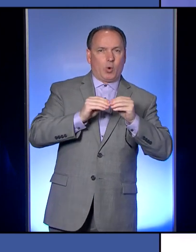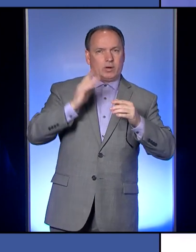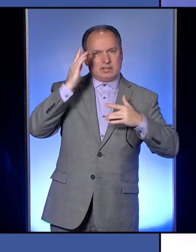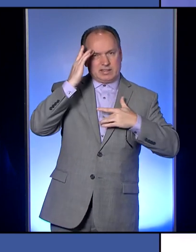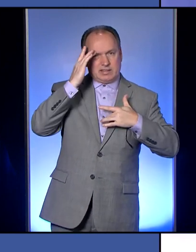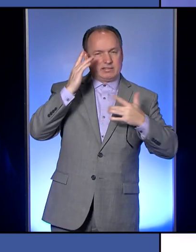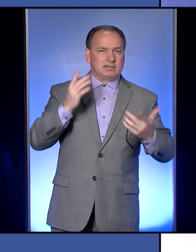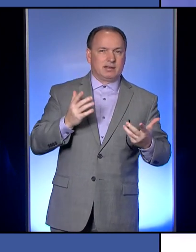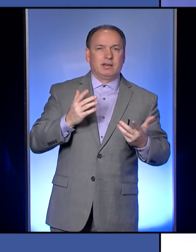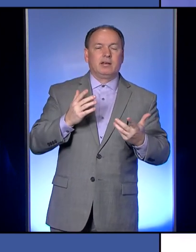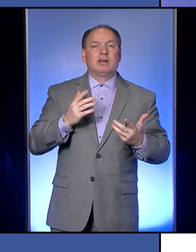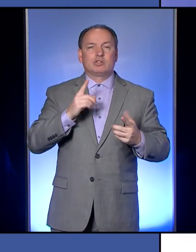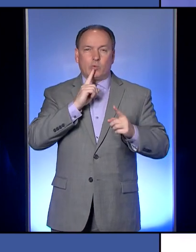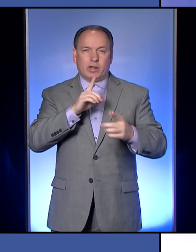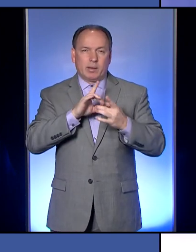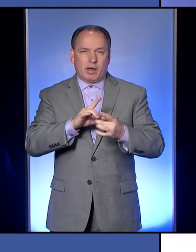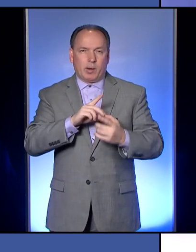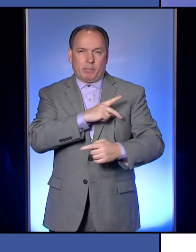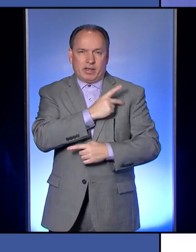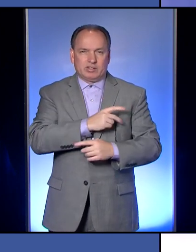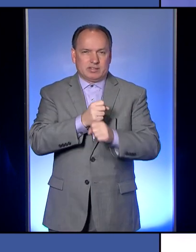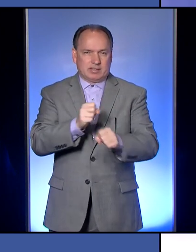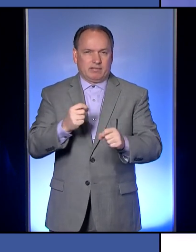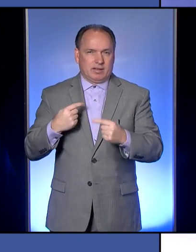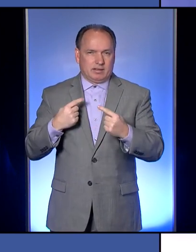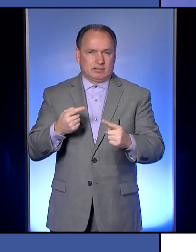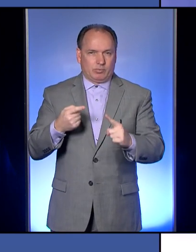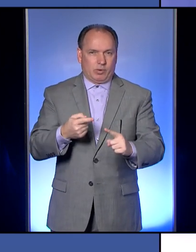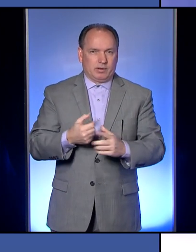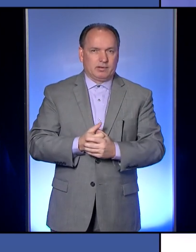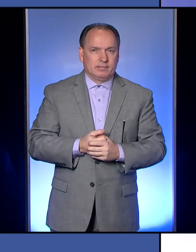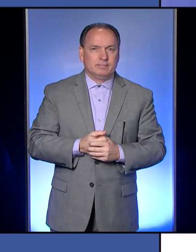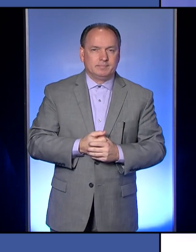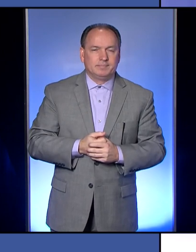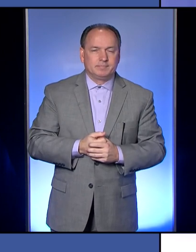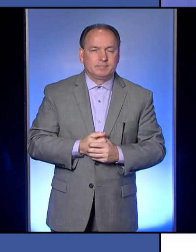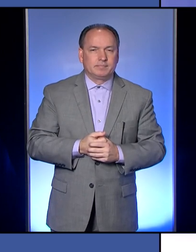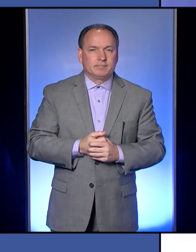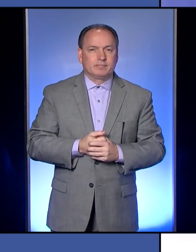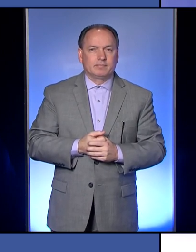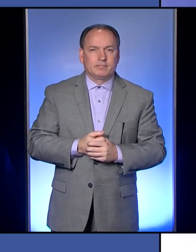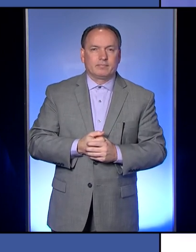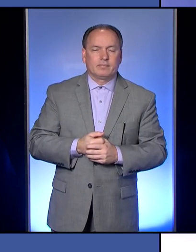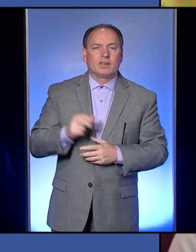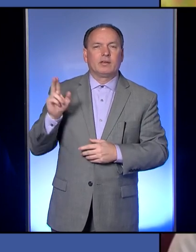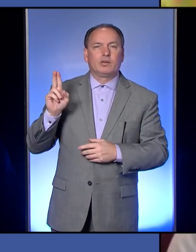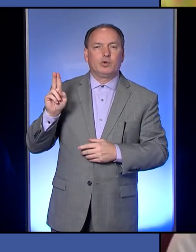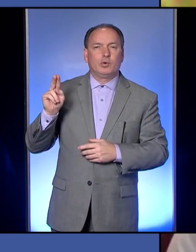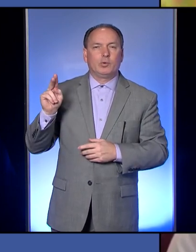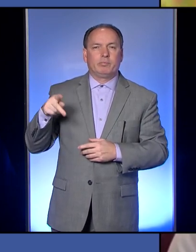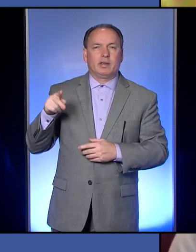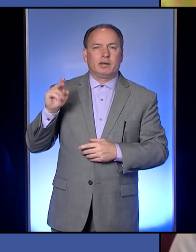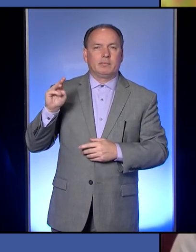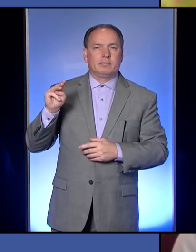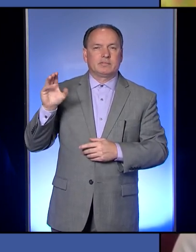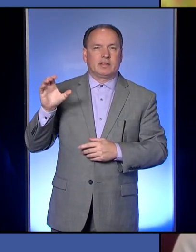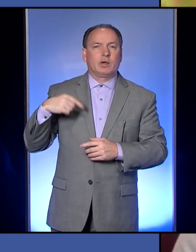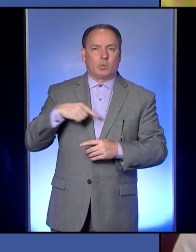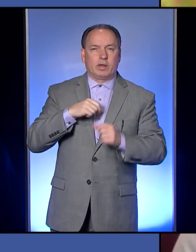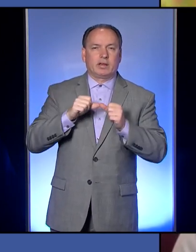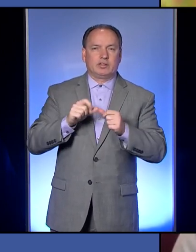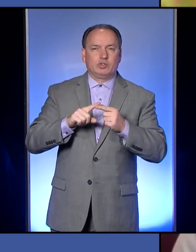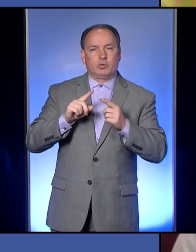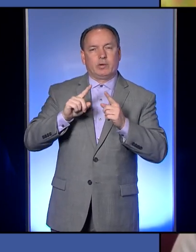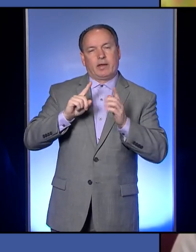to have for them. So it's really about patient safety at this point. At UPMC, we do continue to evaluate all of